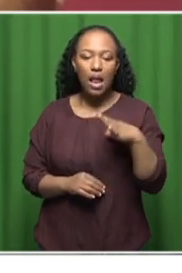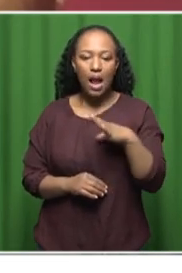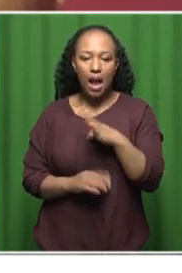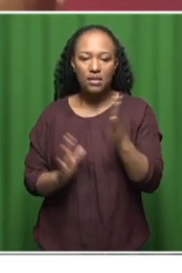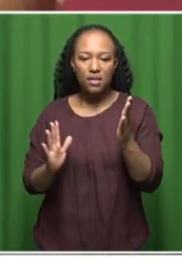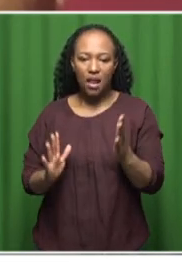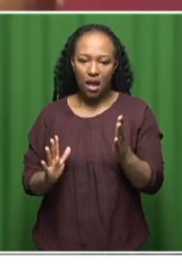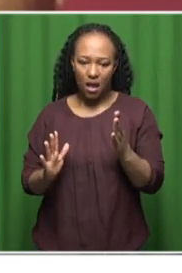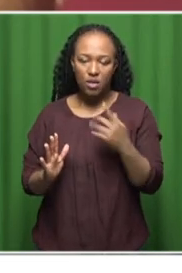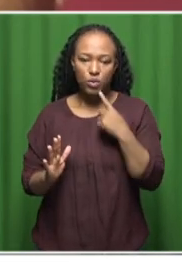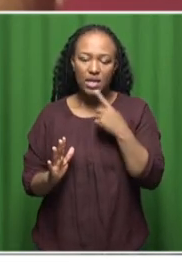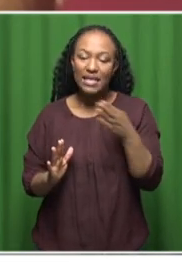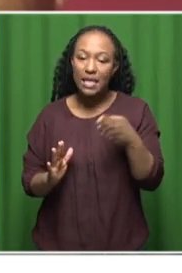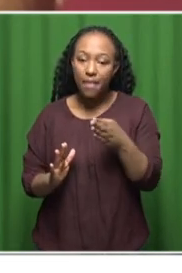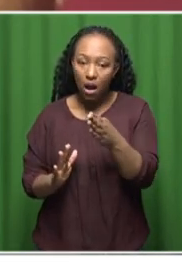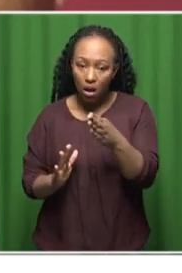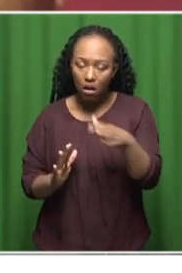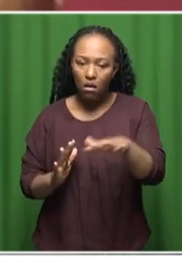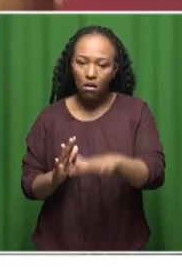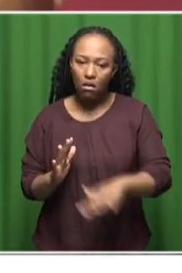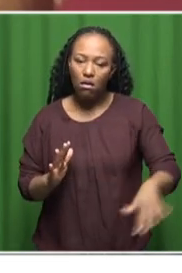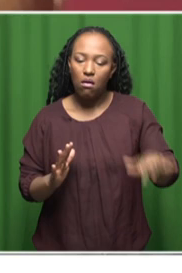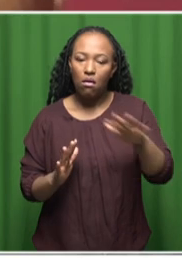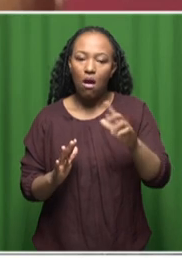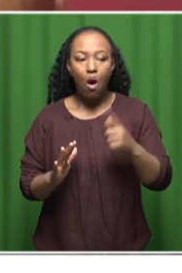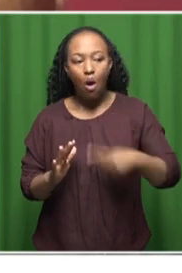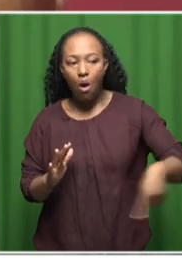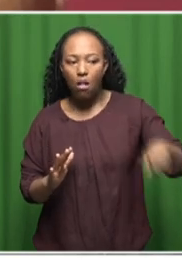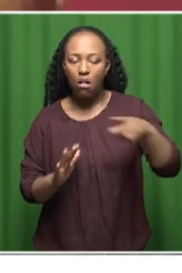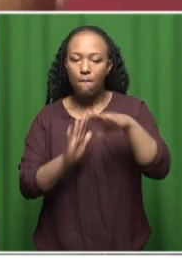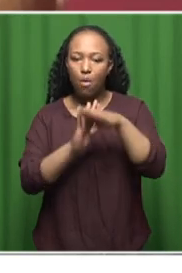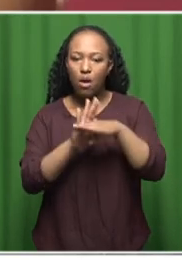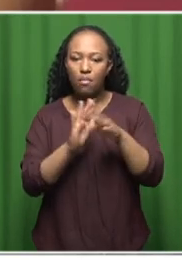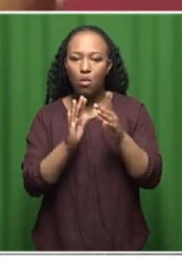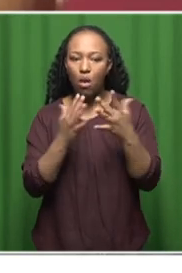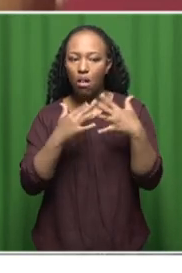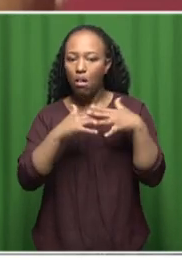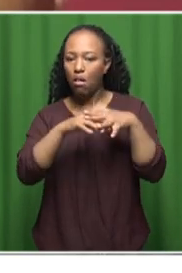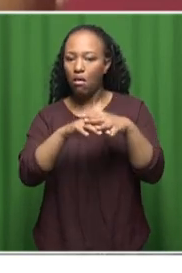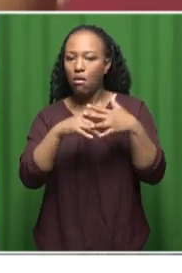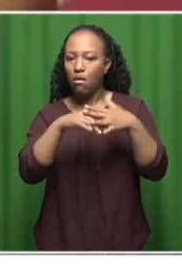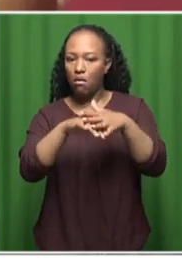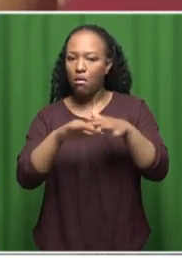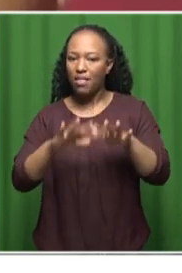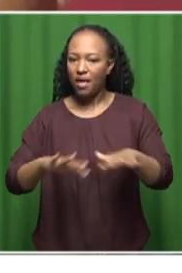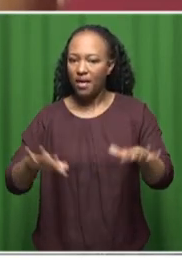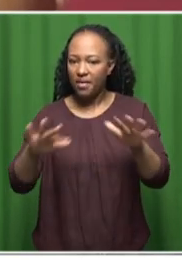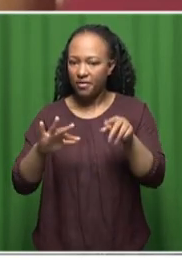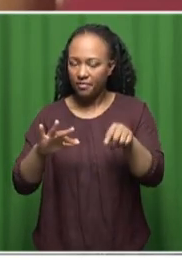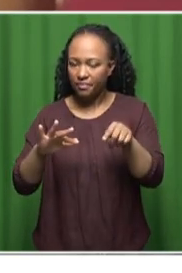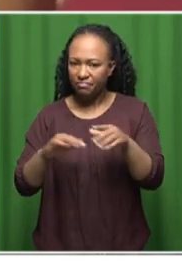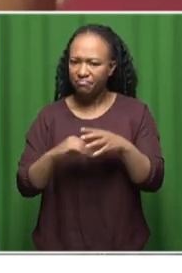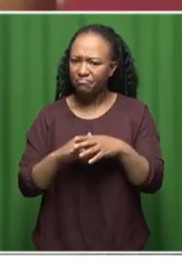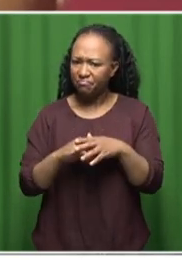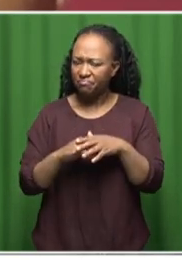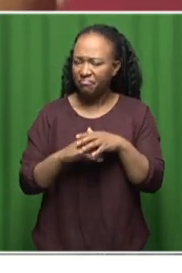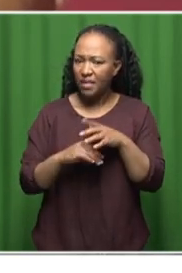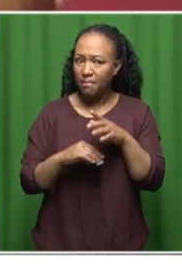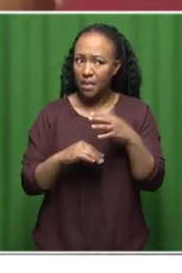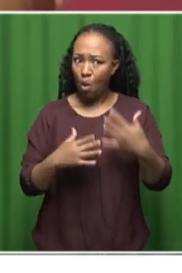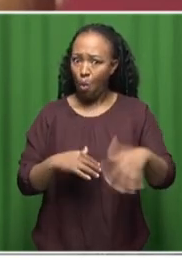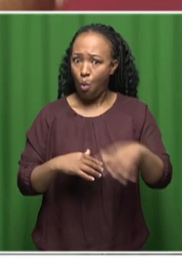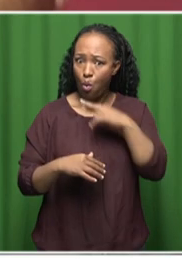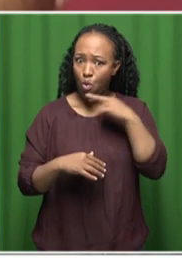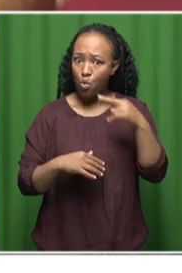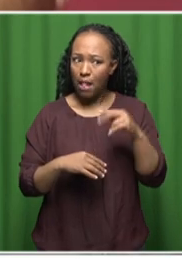first area where all the programs of his administration would be implemented. This is a real test for him, isn't it? And